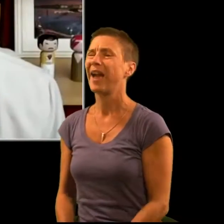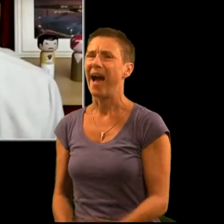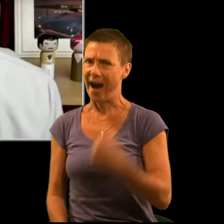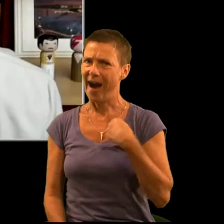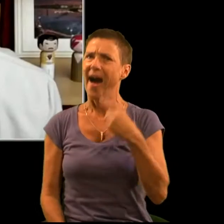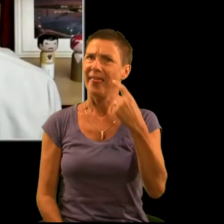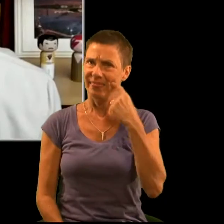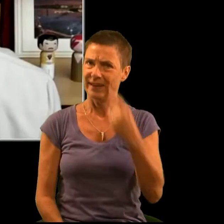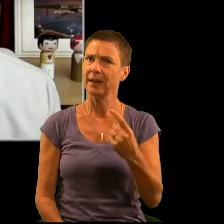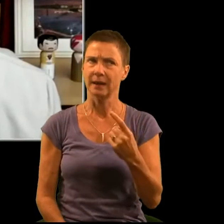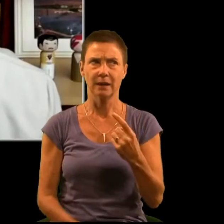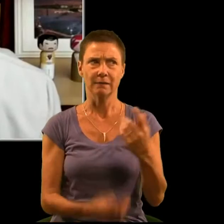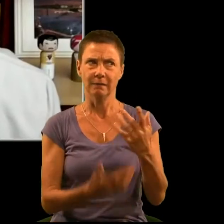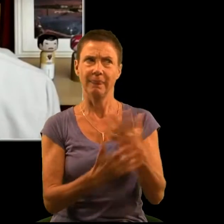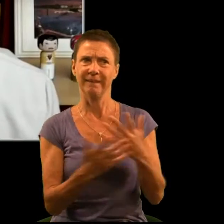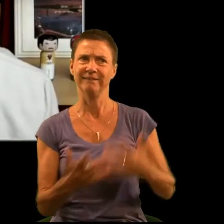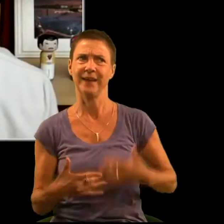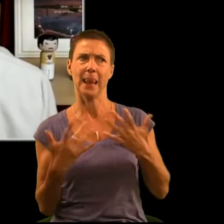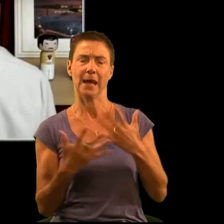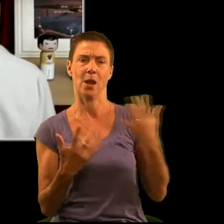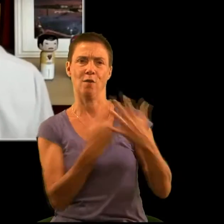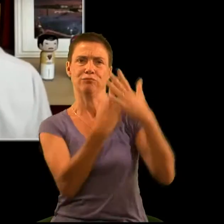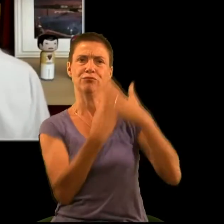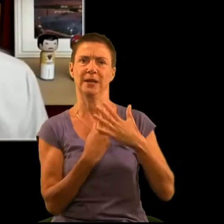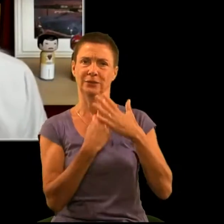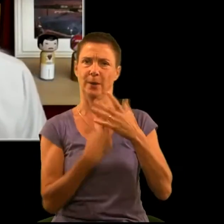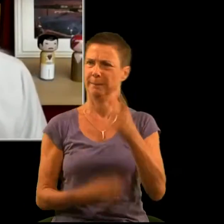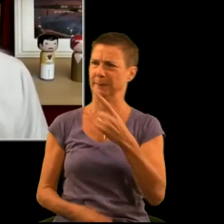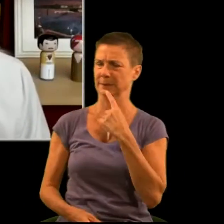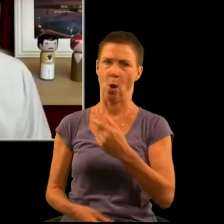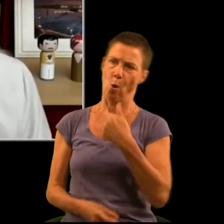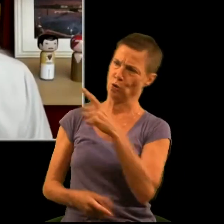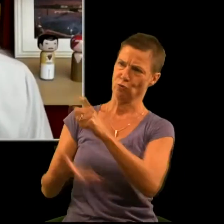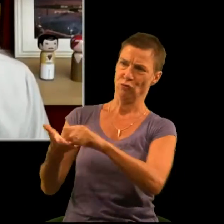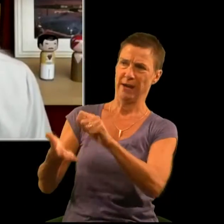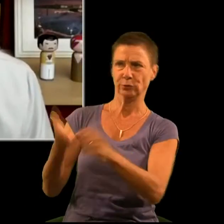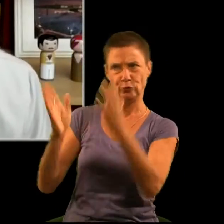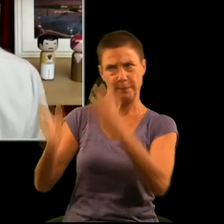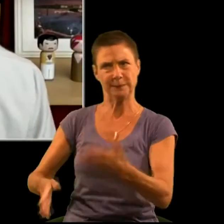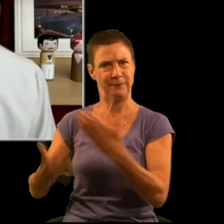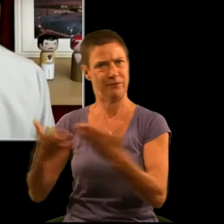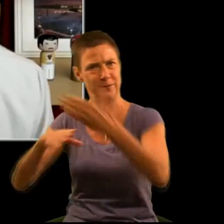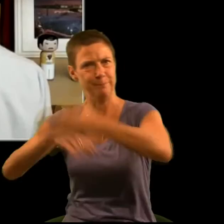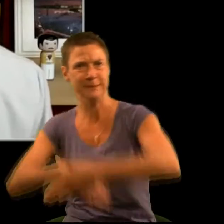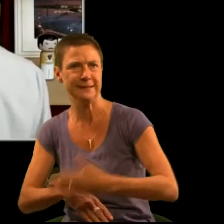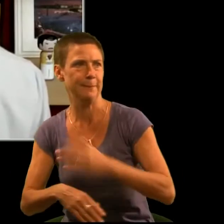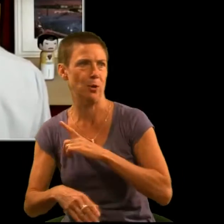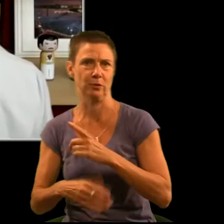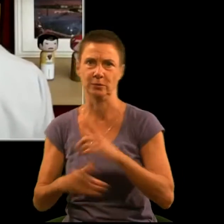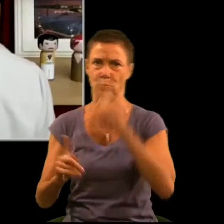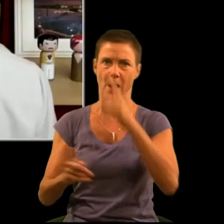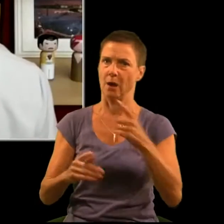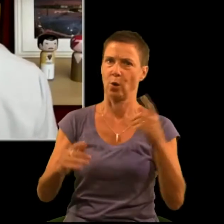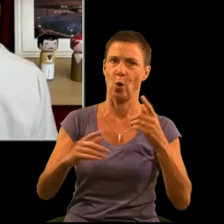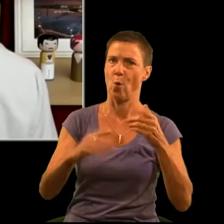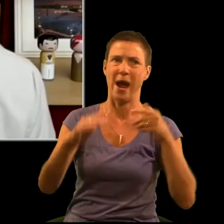writers to get loads done during lockdown. People were saying, you must be getting so much work done. And I actually was. So I was really,